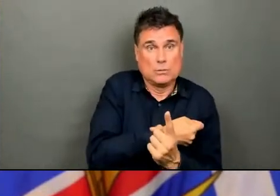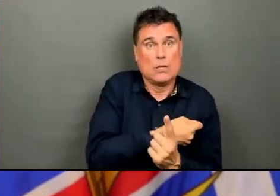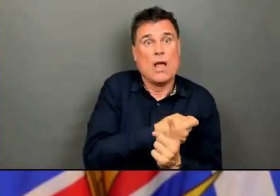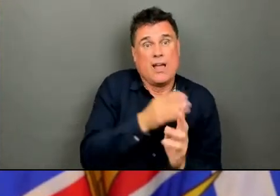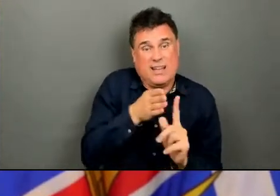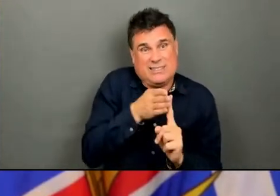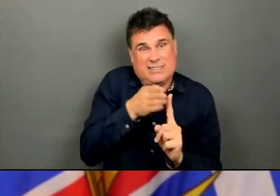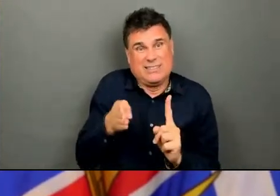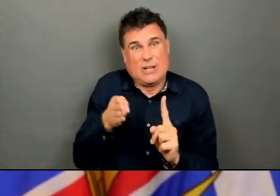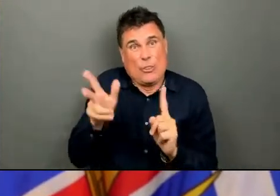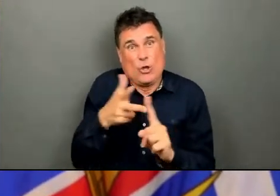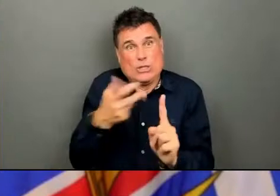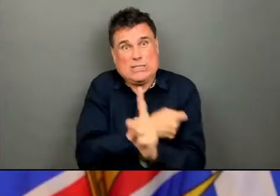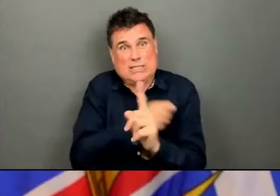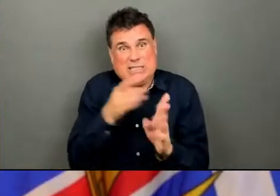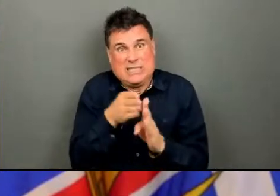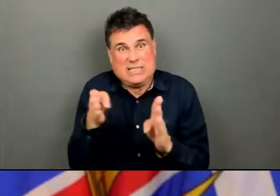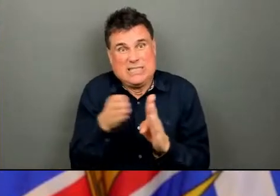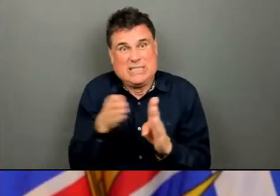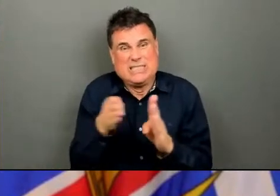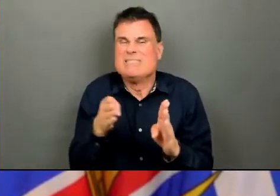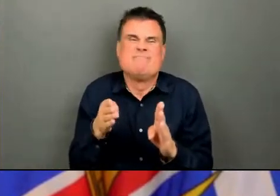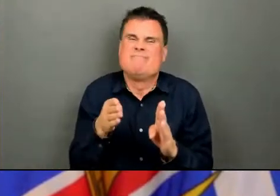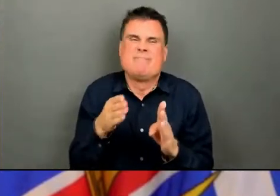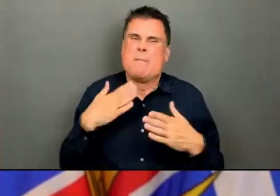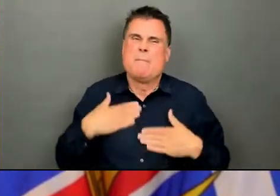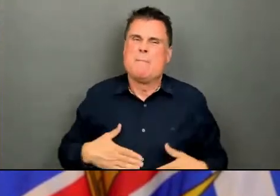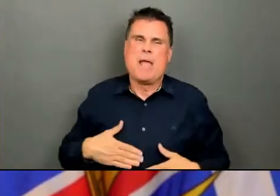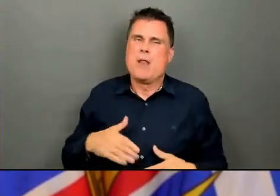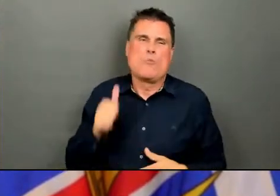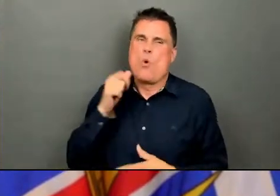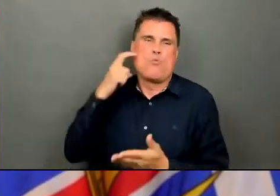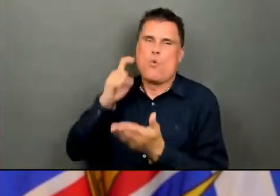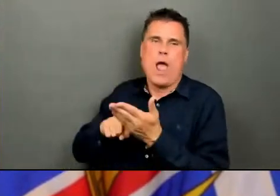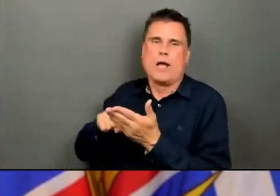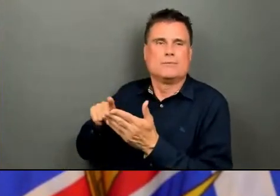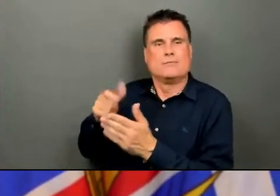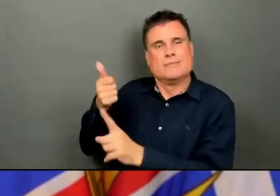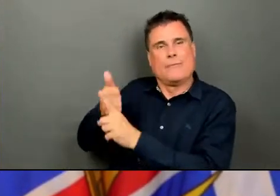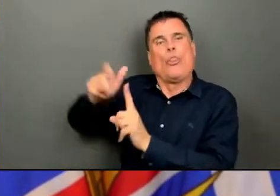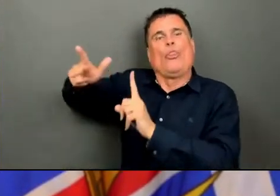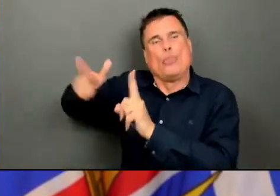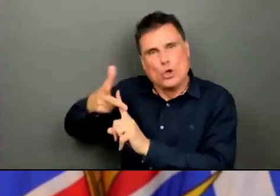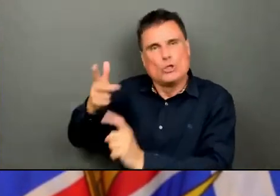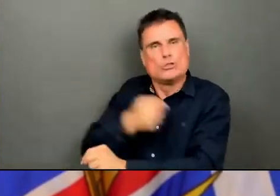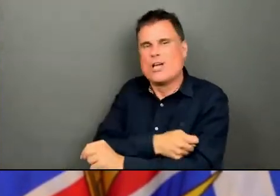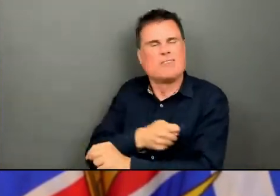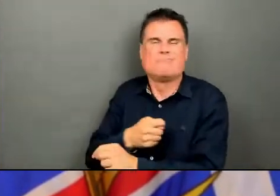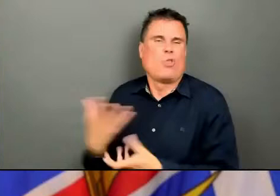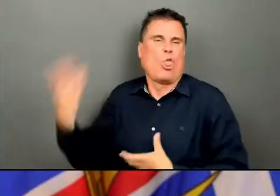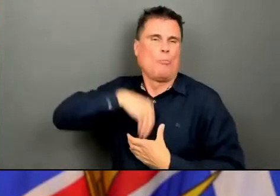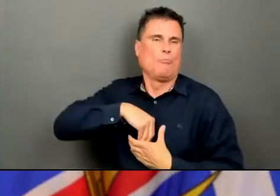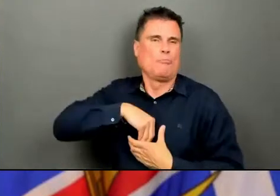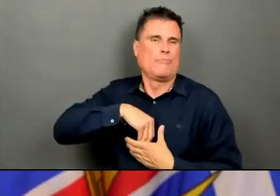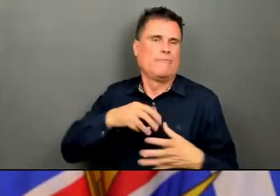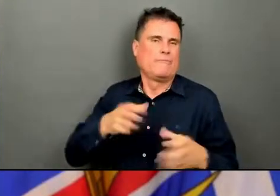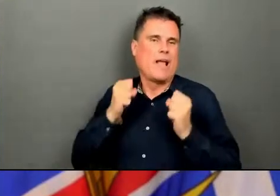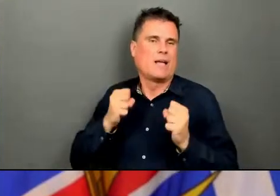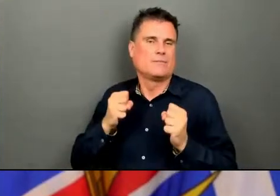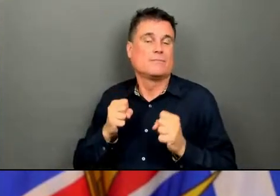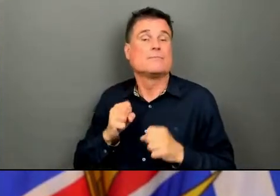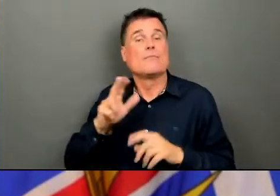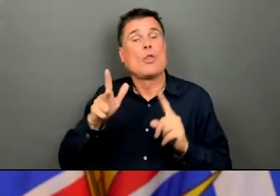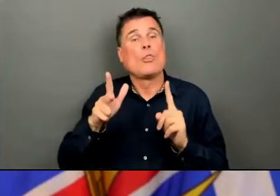know of. There can be an increased sore arm and a local reaction if you're getting a